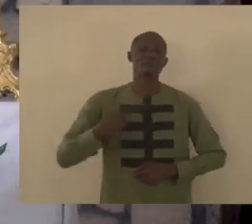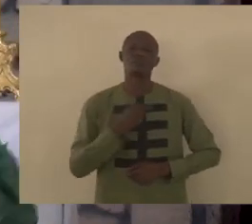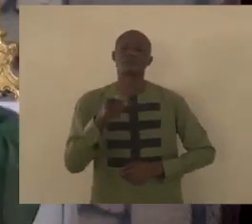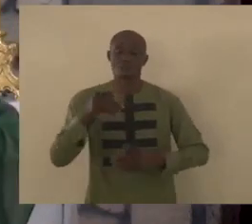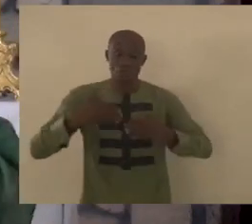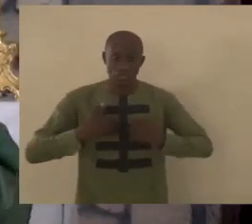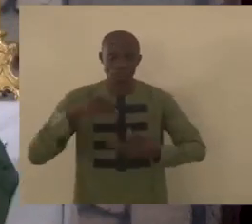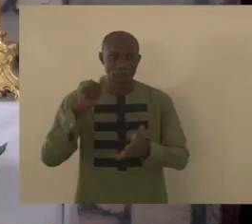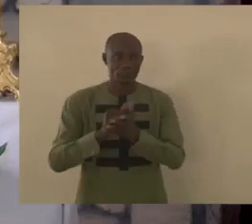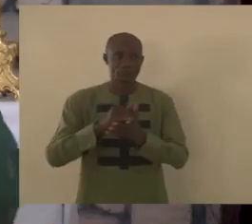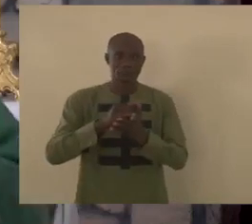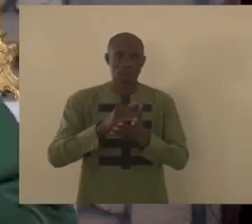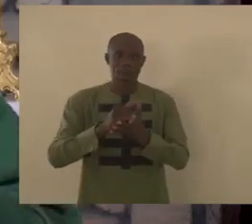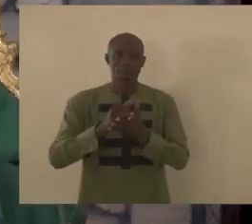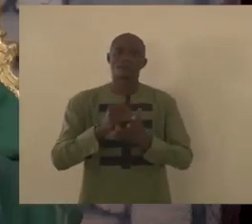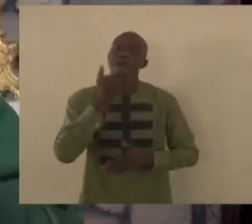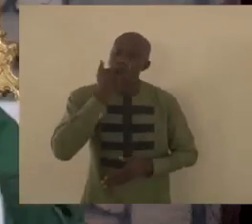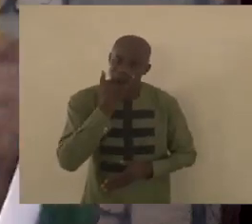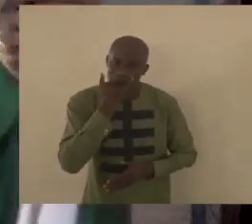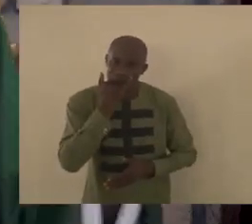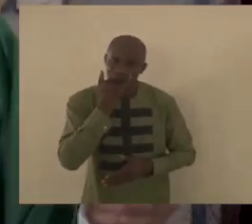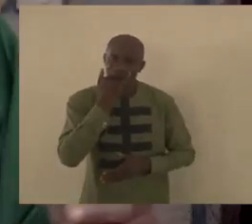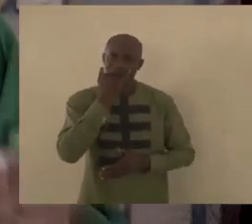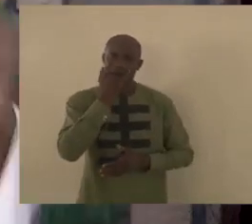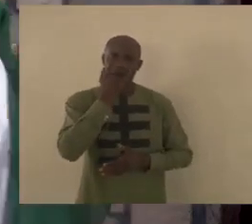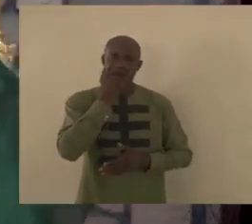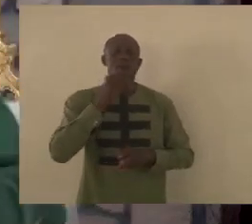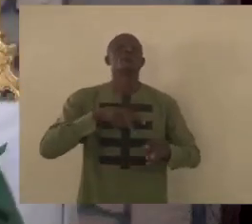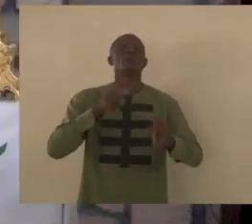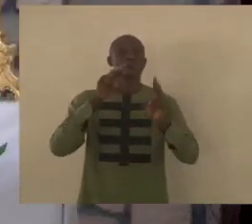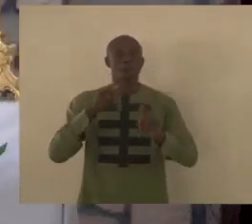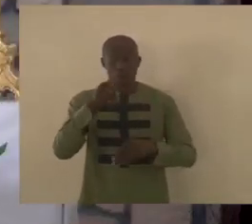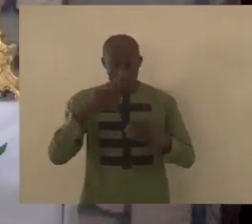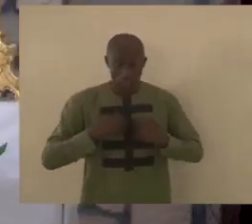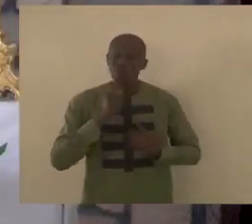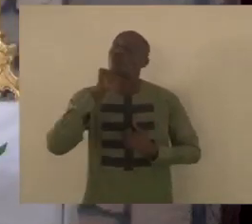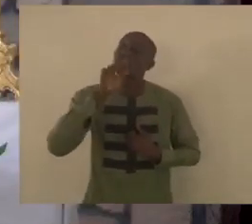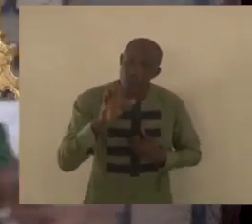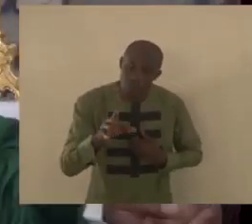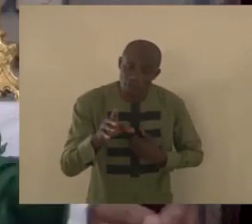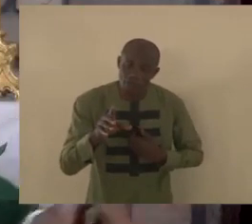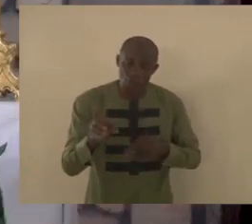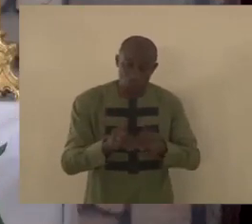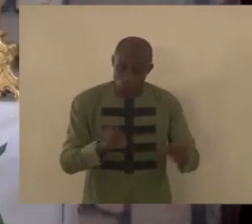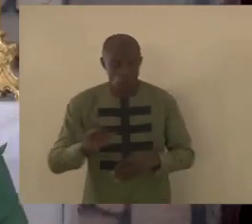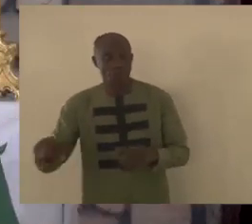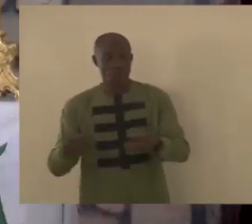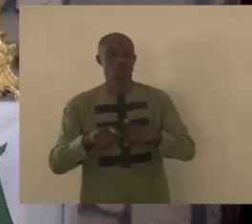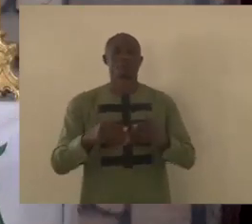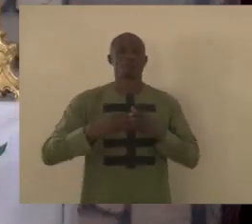ourselves. If you have that kind of wrong perception of leadership, you have nothing doing around the corridors of